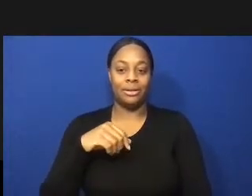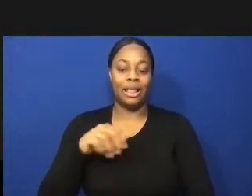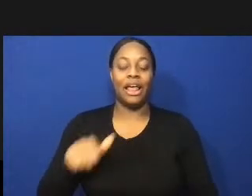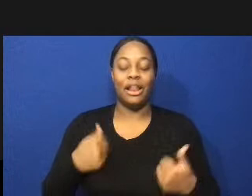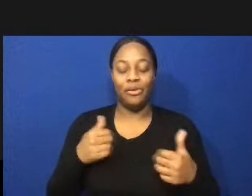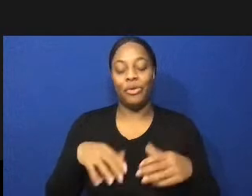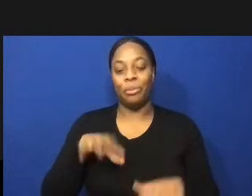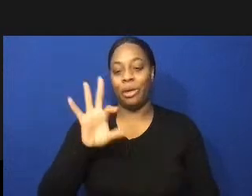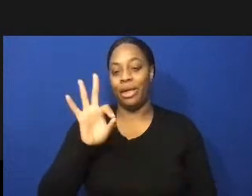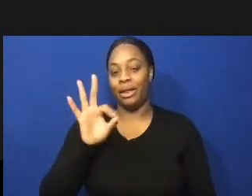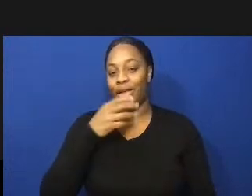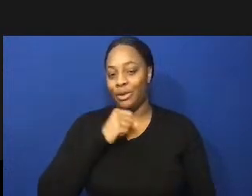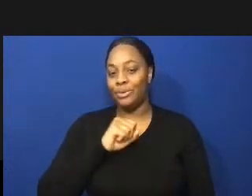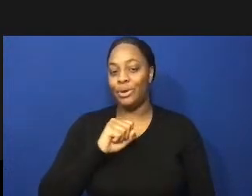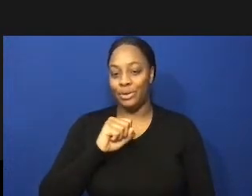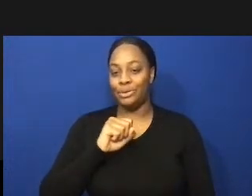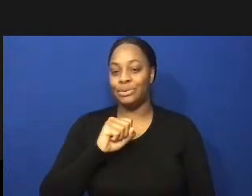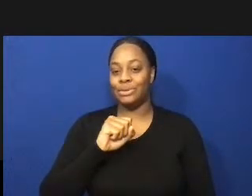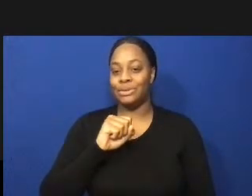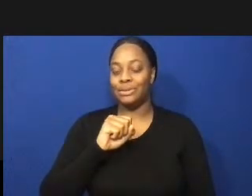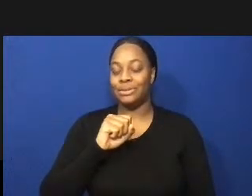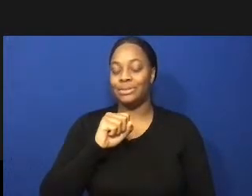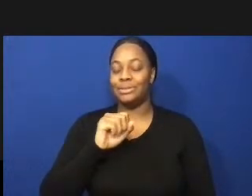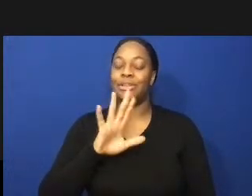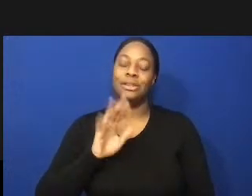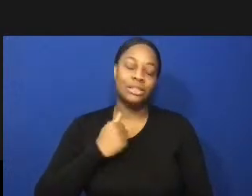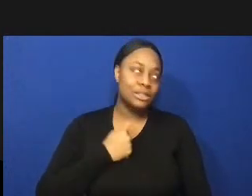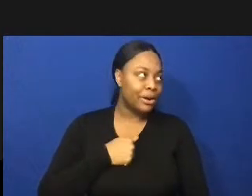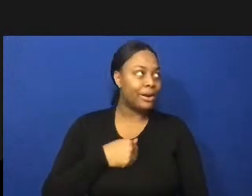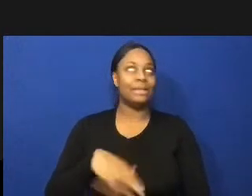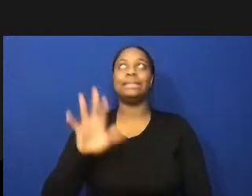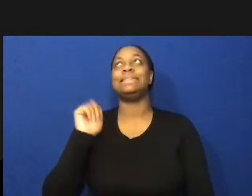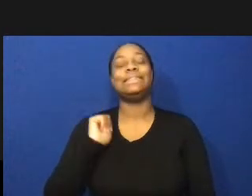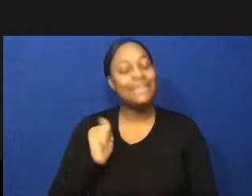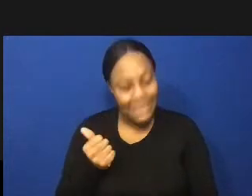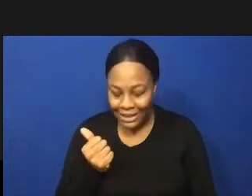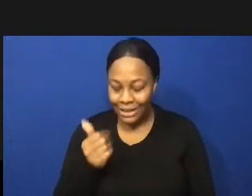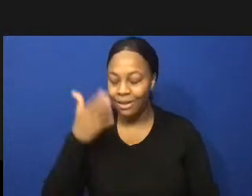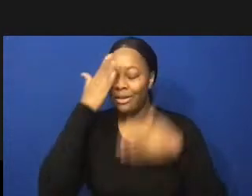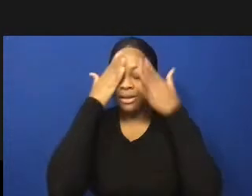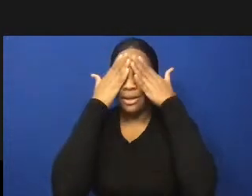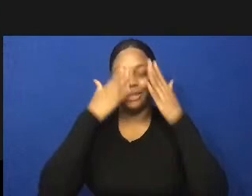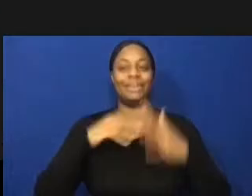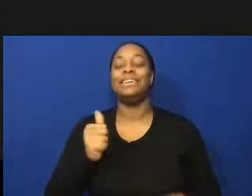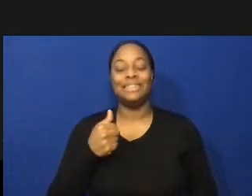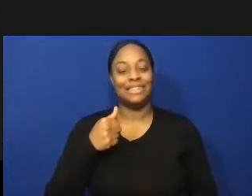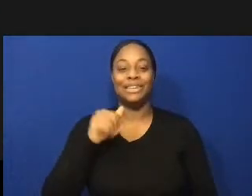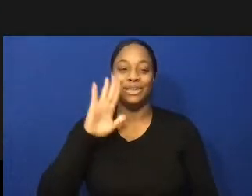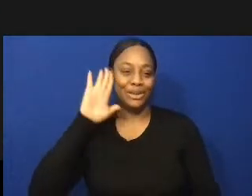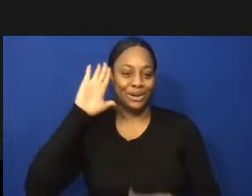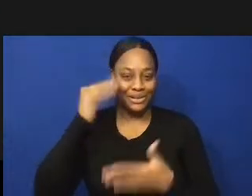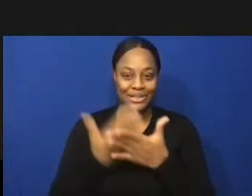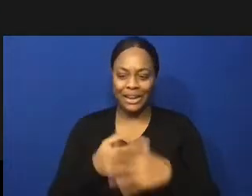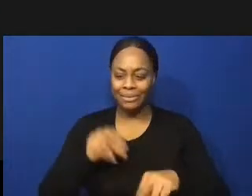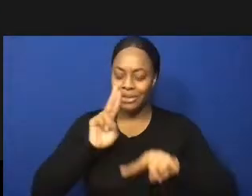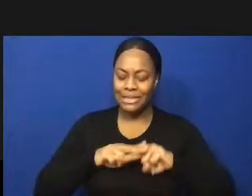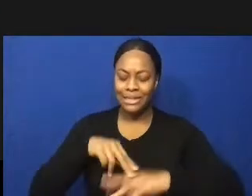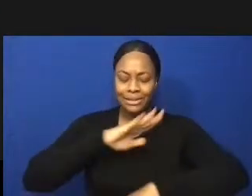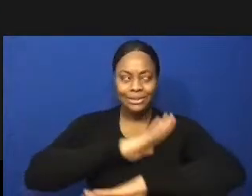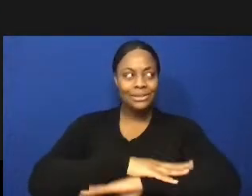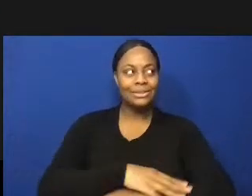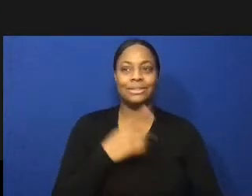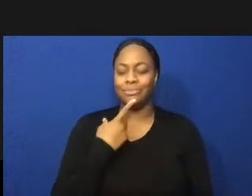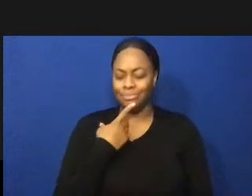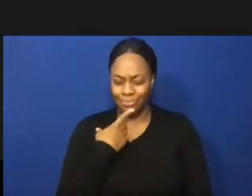9-year-old son. Oh, 10, I keep forgetting, he just turned 10. 10-year-old son, I am sitting in my dining room. I have